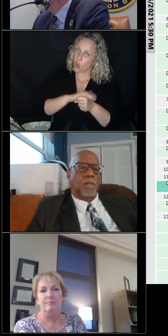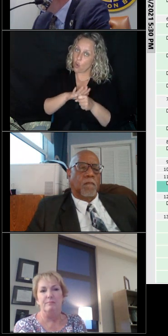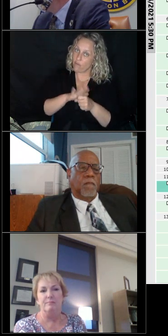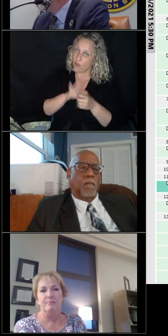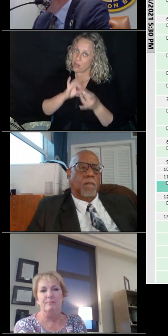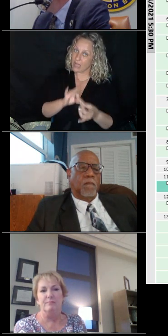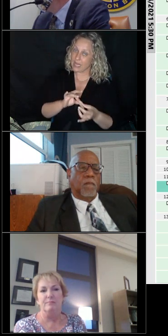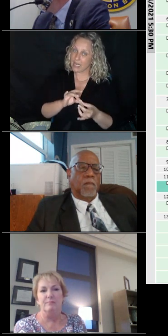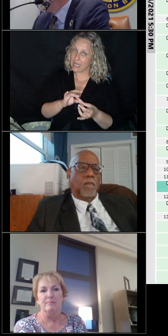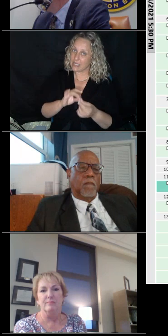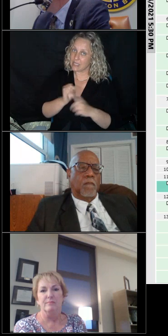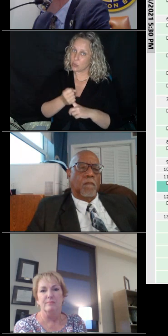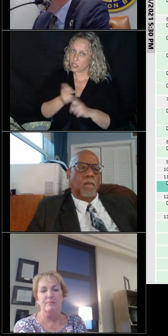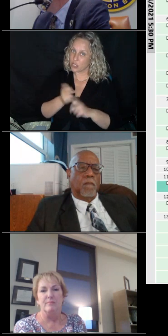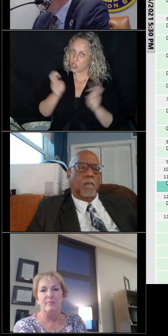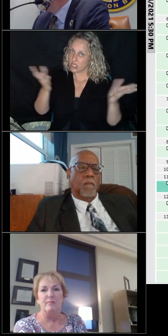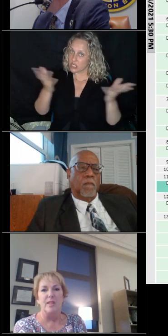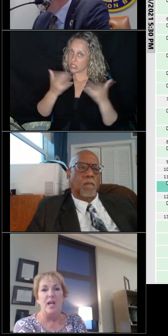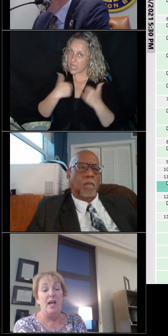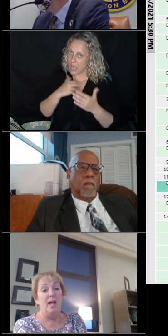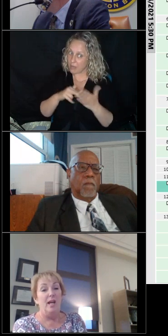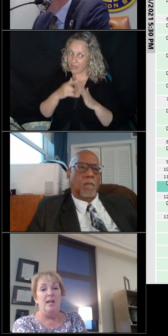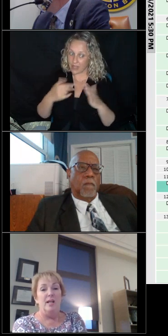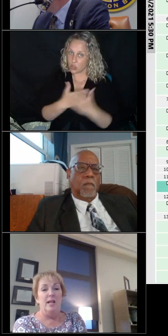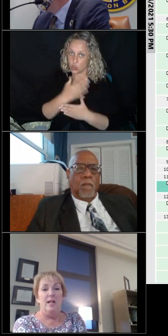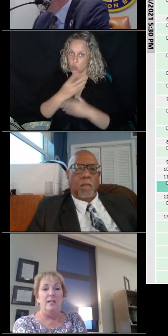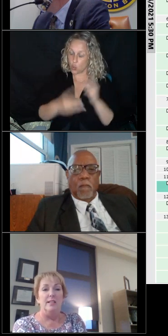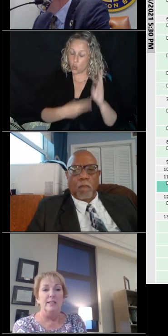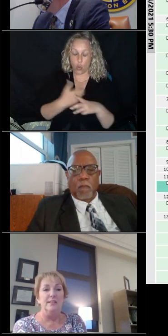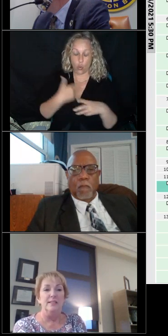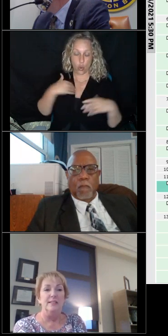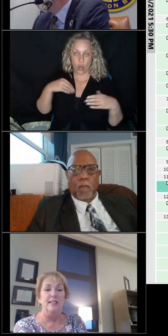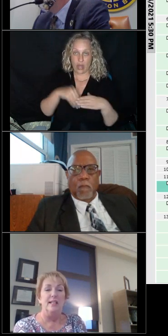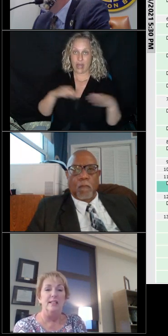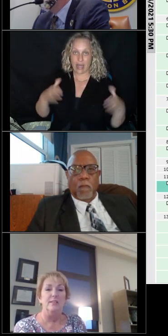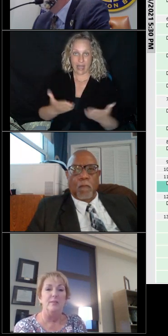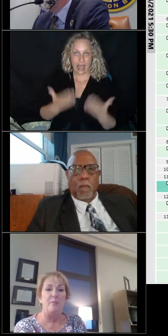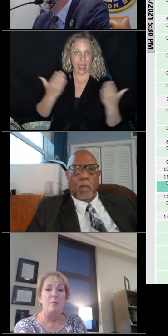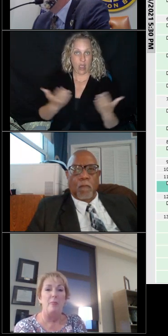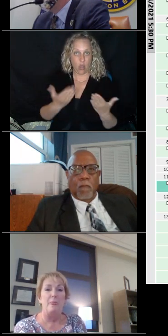COVID-related situations? I mean, that's the new world that we're in now. Is that something that's in there?